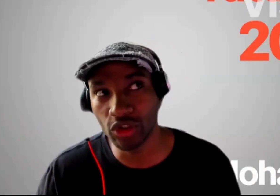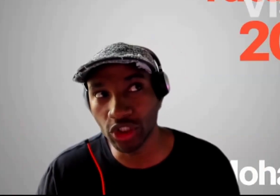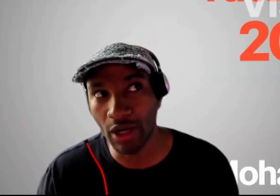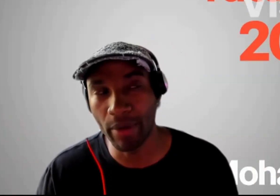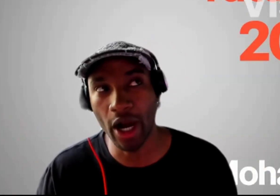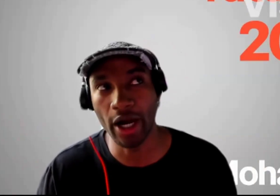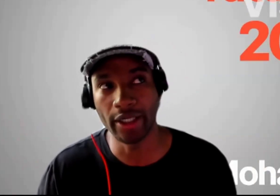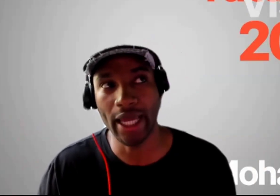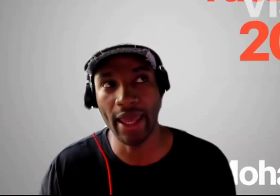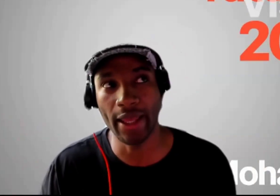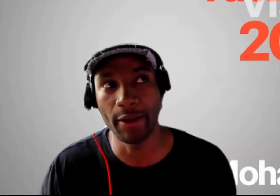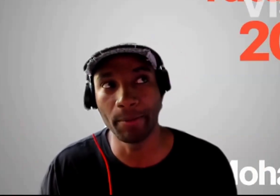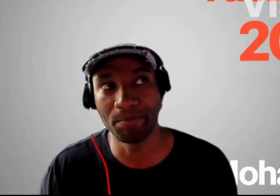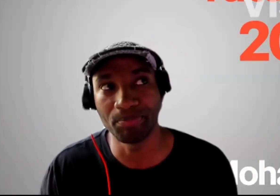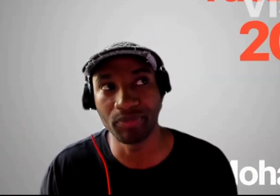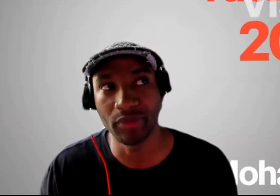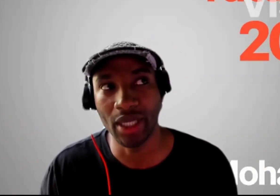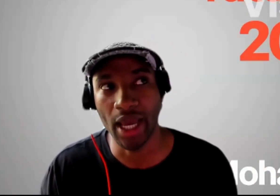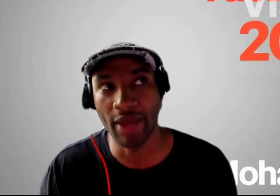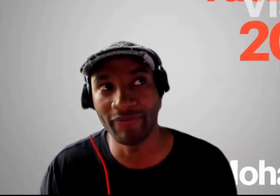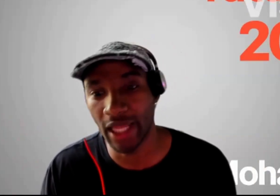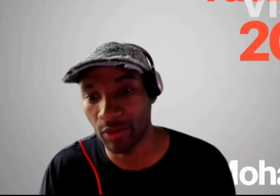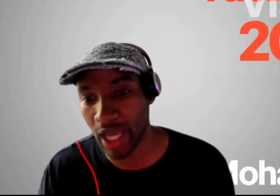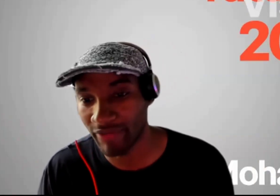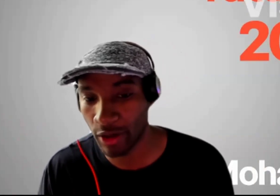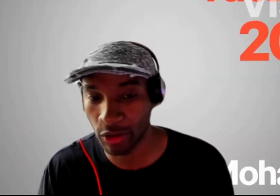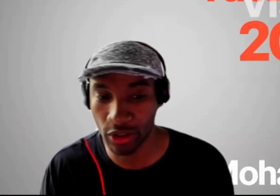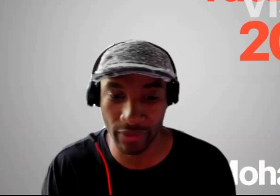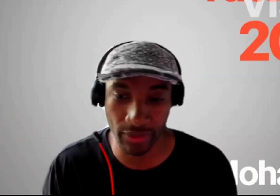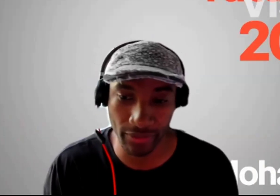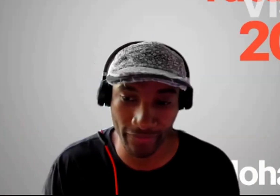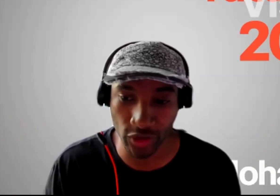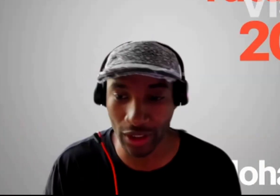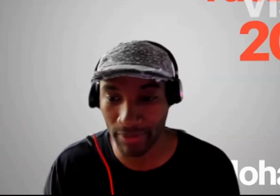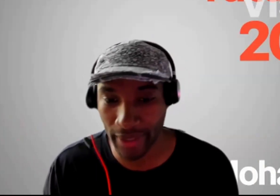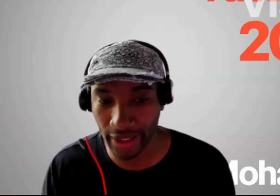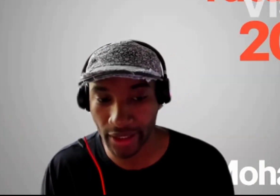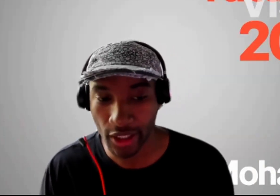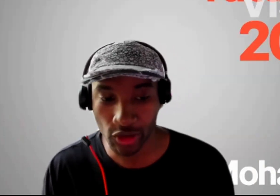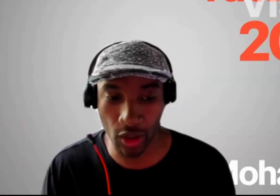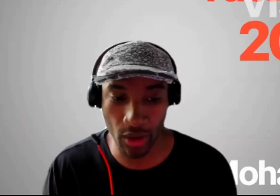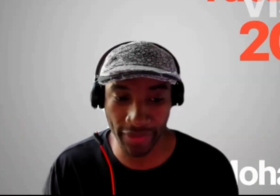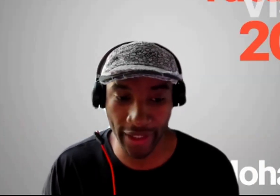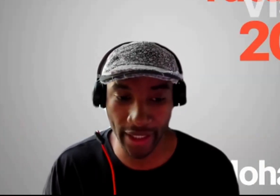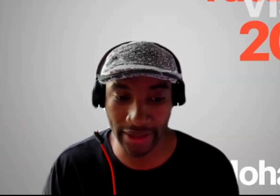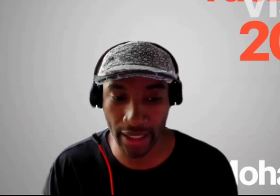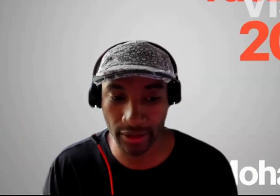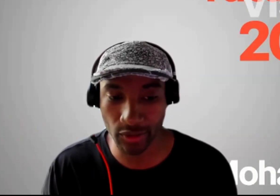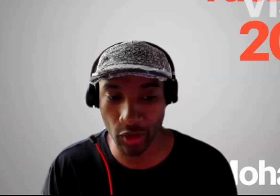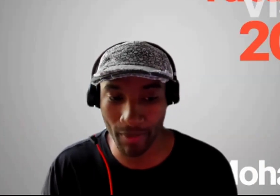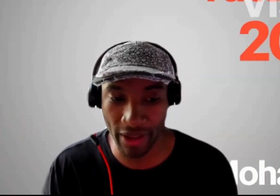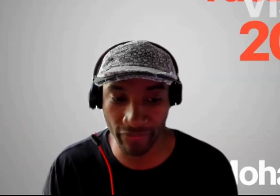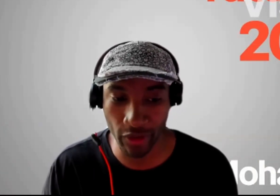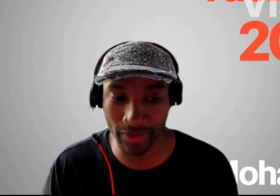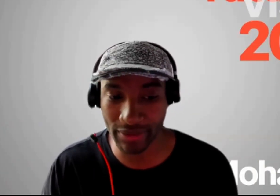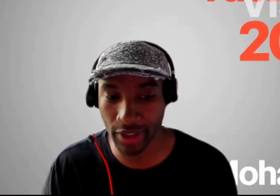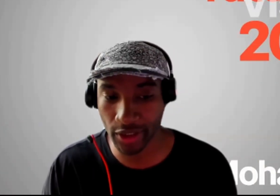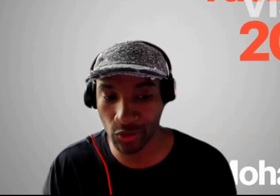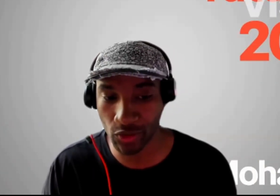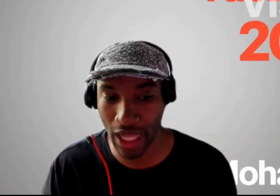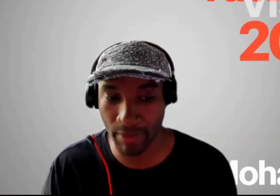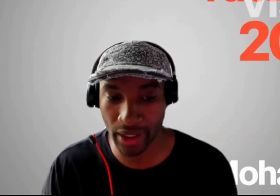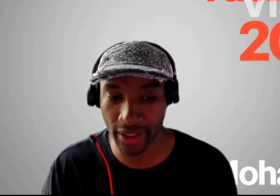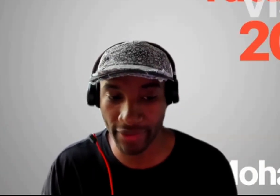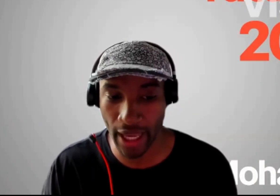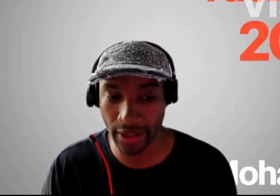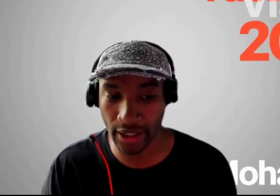the virtual part, I feel like we have a lot of virtual meeting. So one thing that, my firm is making